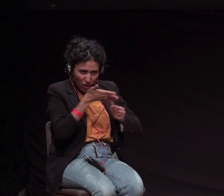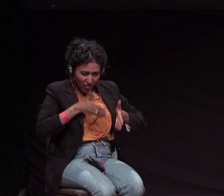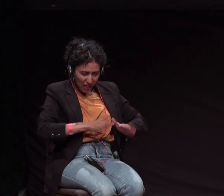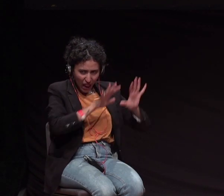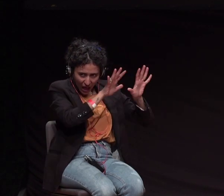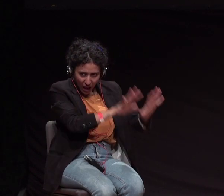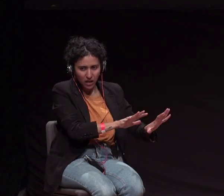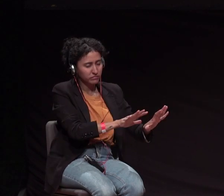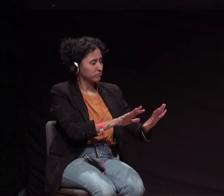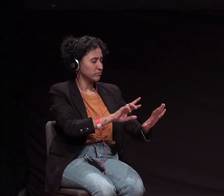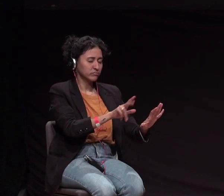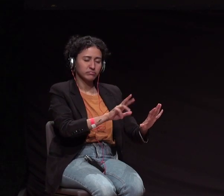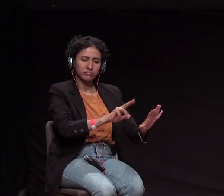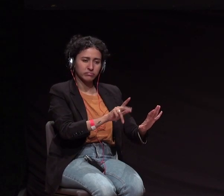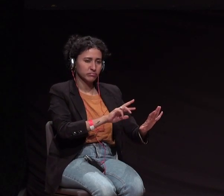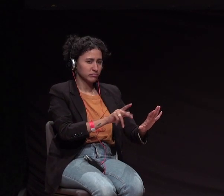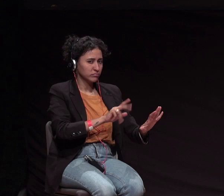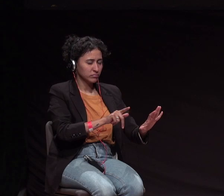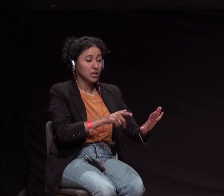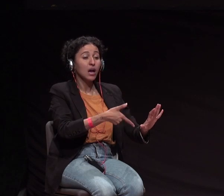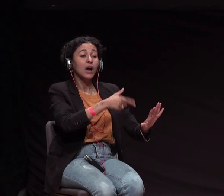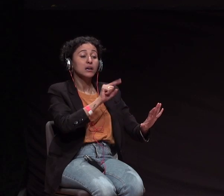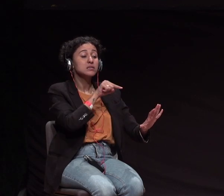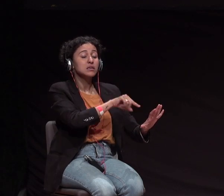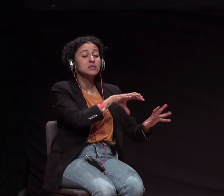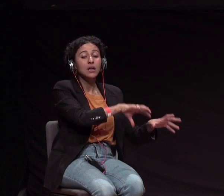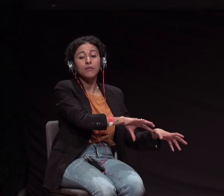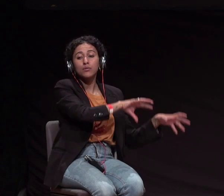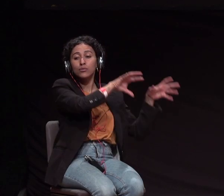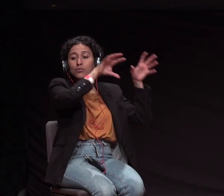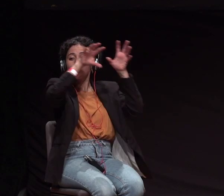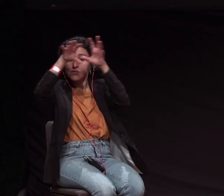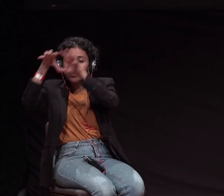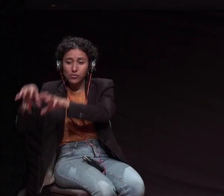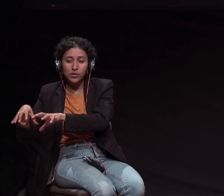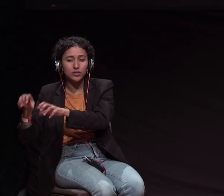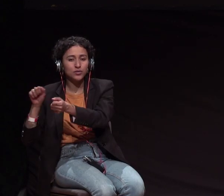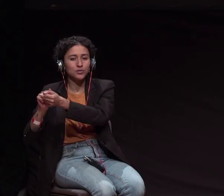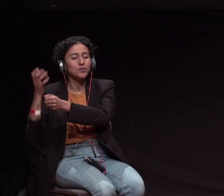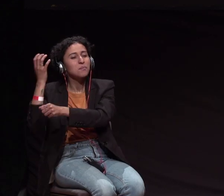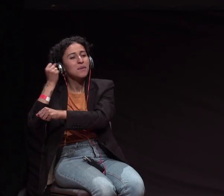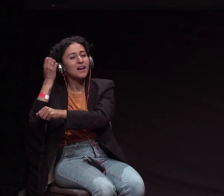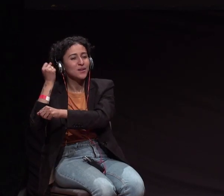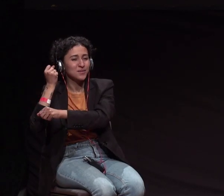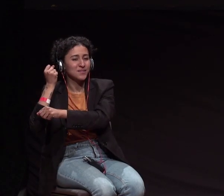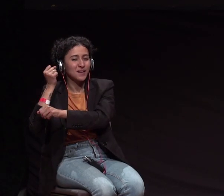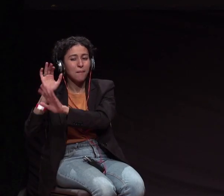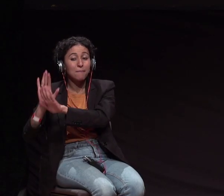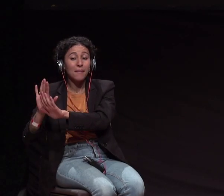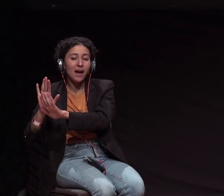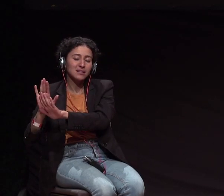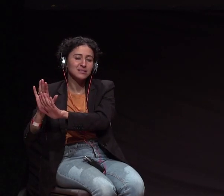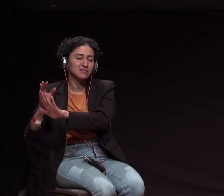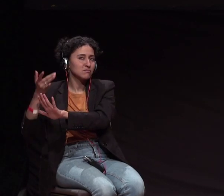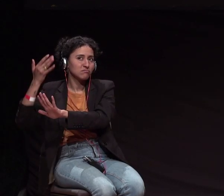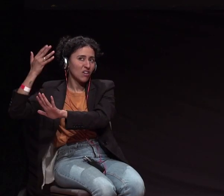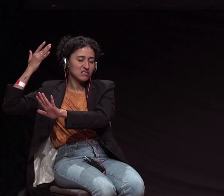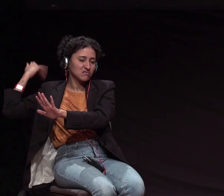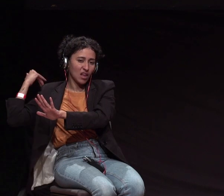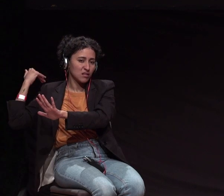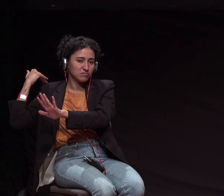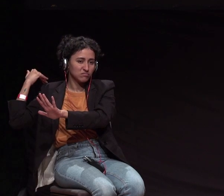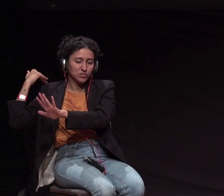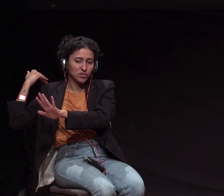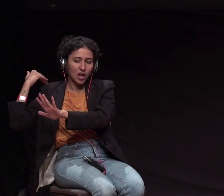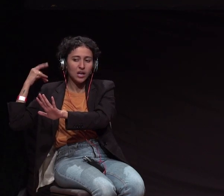their museums. But decades ago, I believe it was Mayor Bloomberg, he wanted to rezone the west side of Manhattan to make